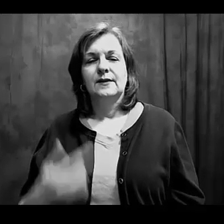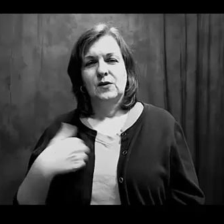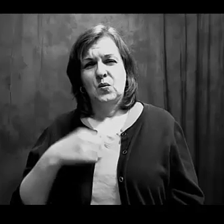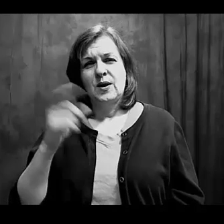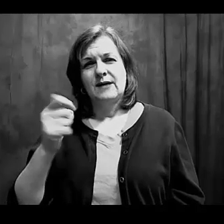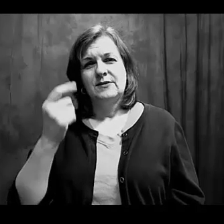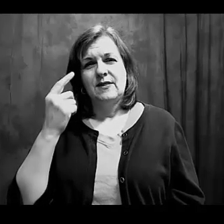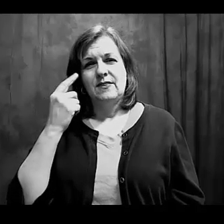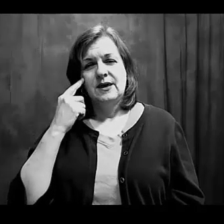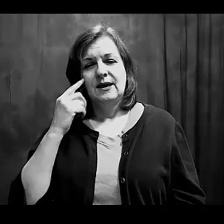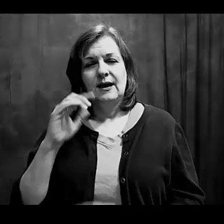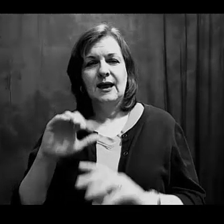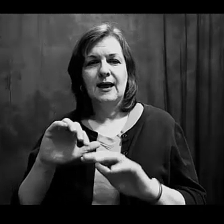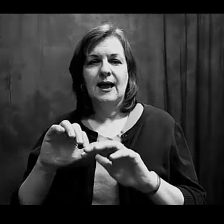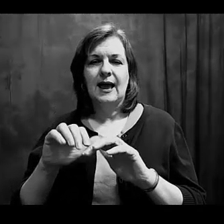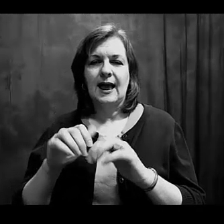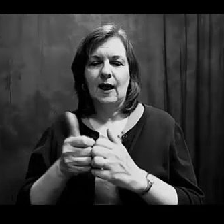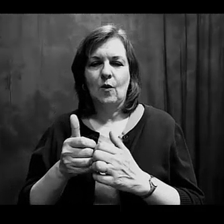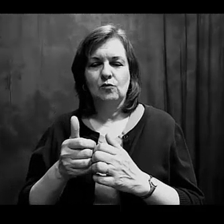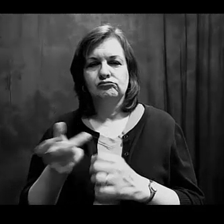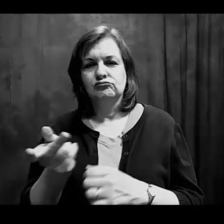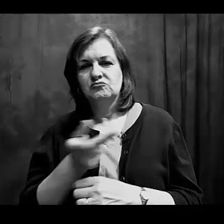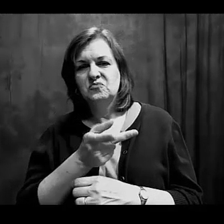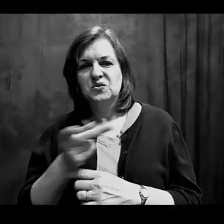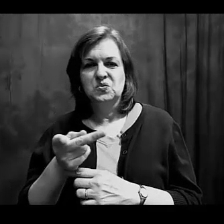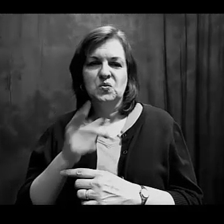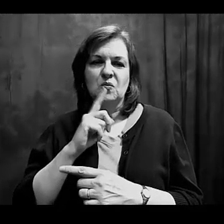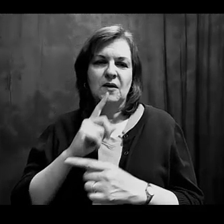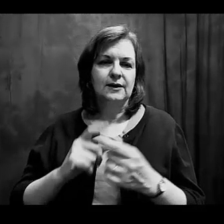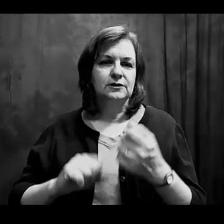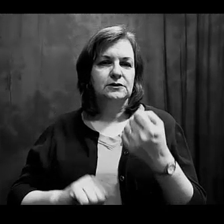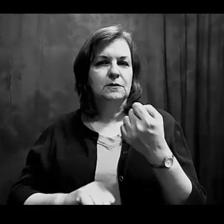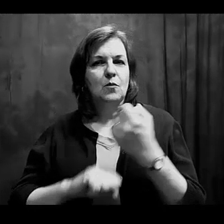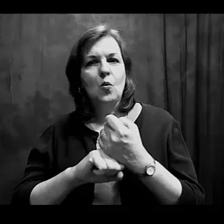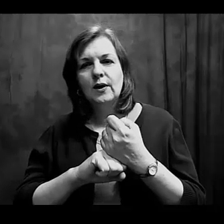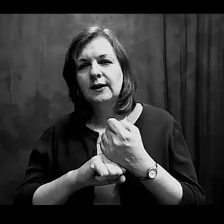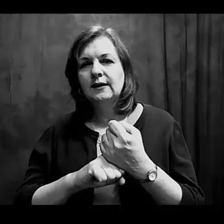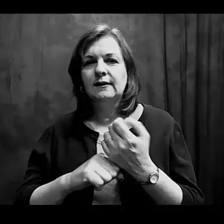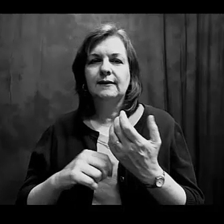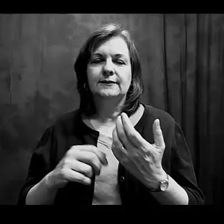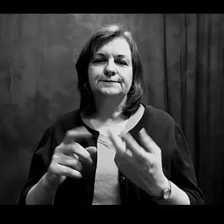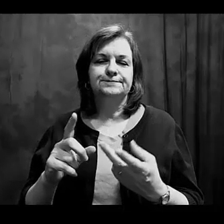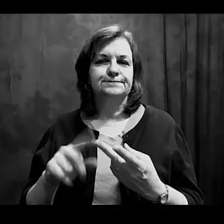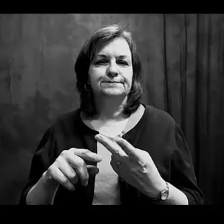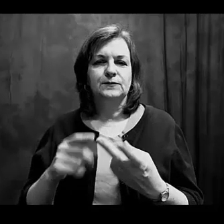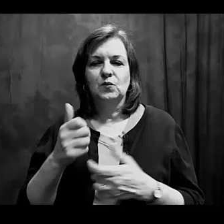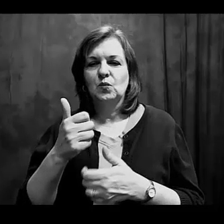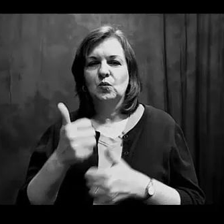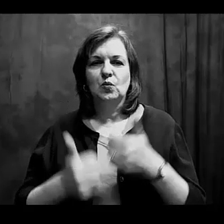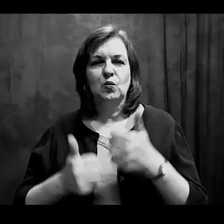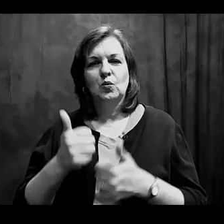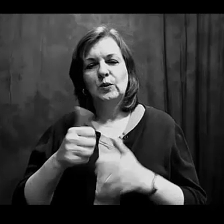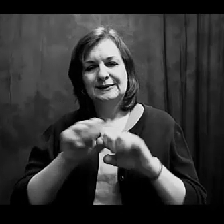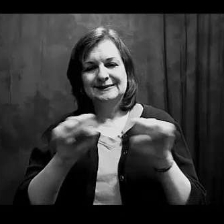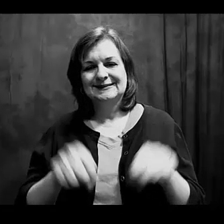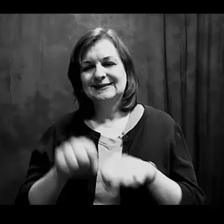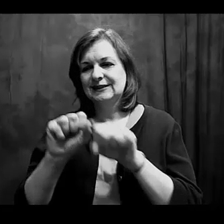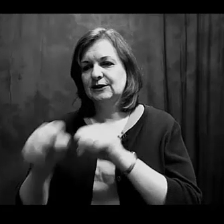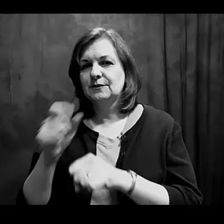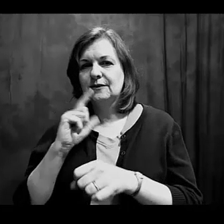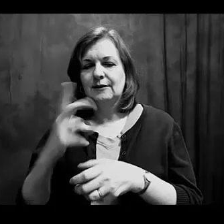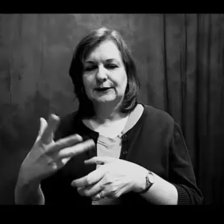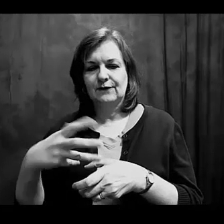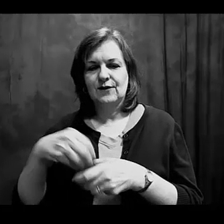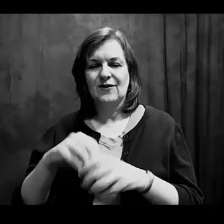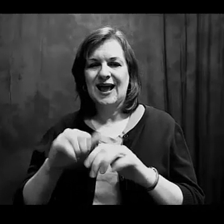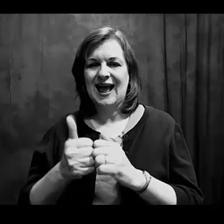we've got to think about how these things are supported, what the systems are actually pulling